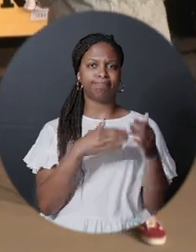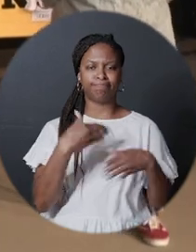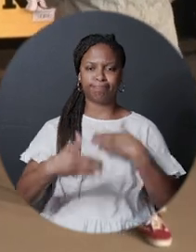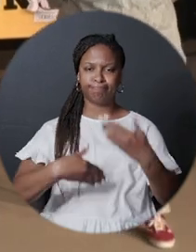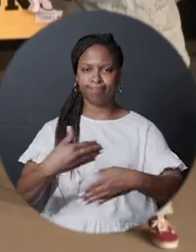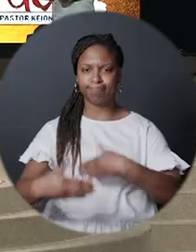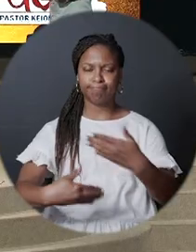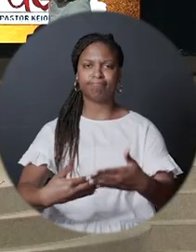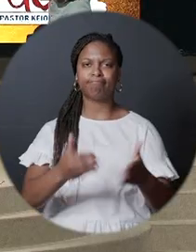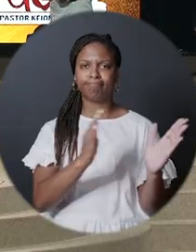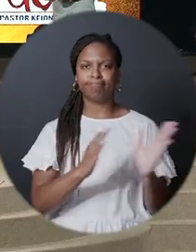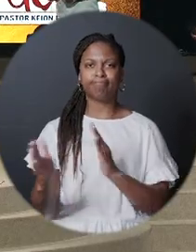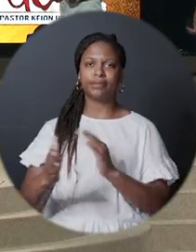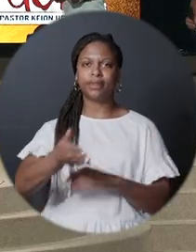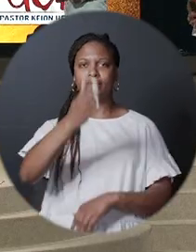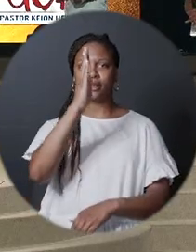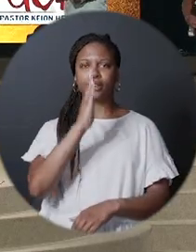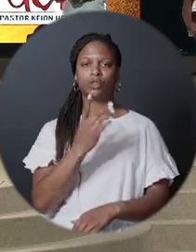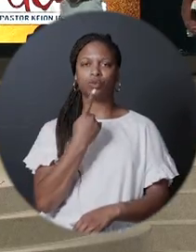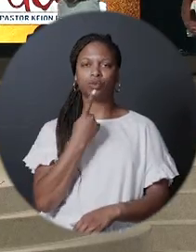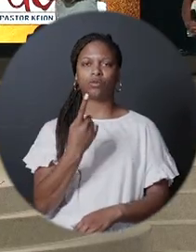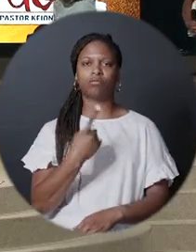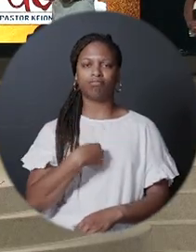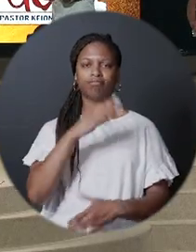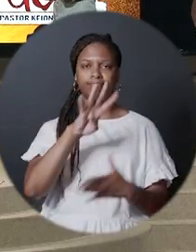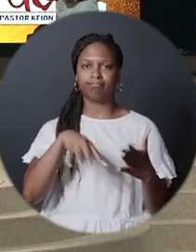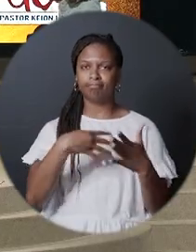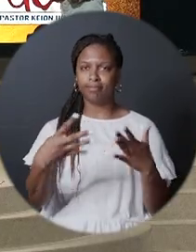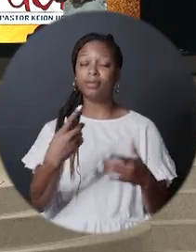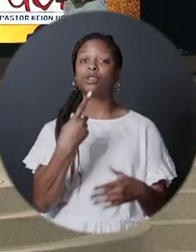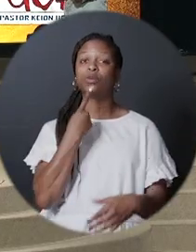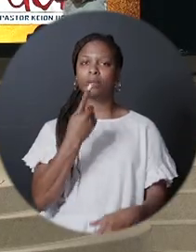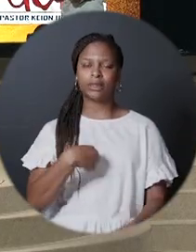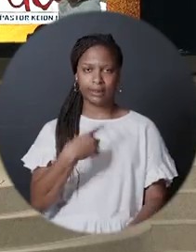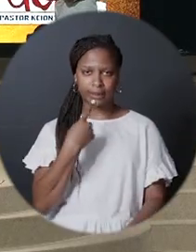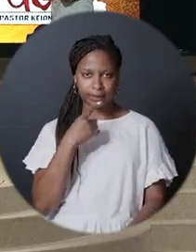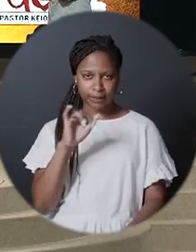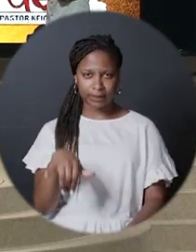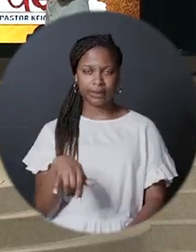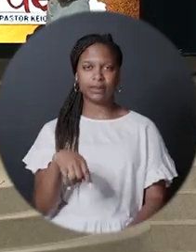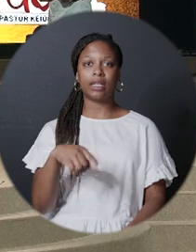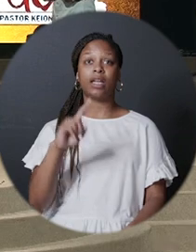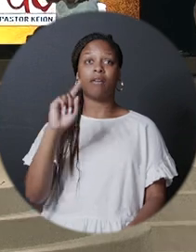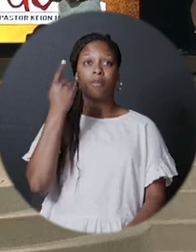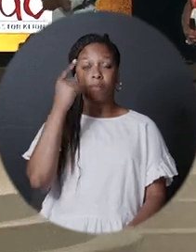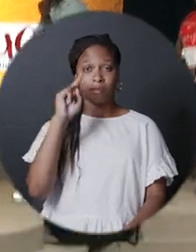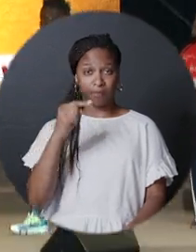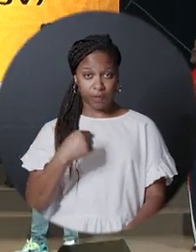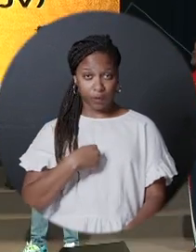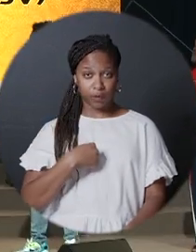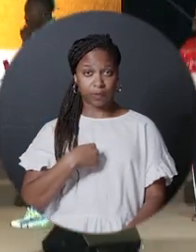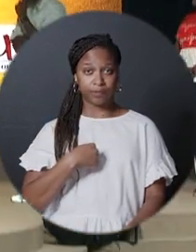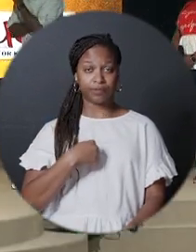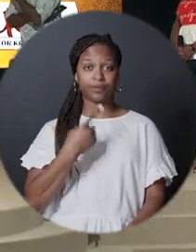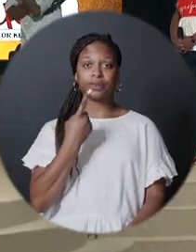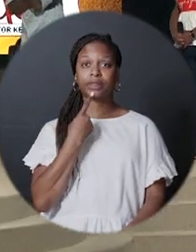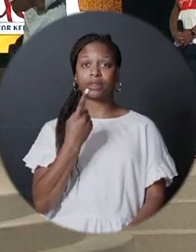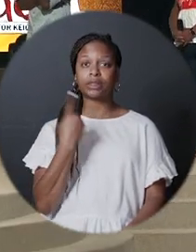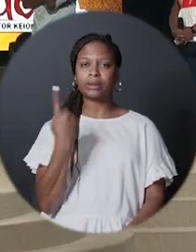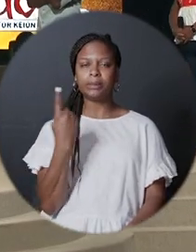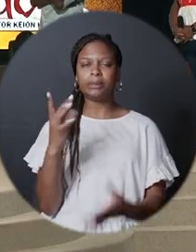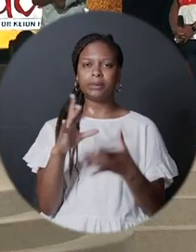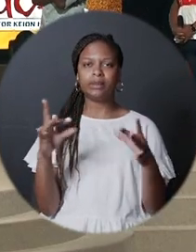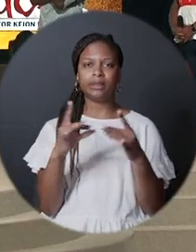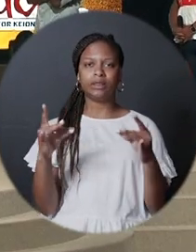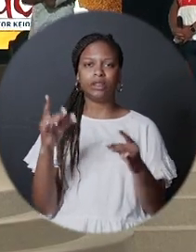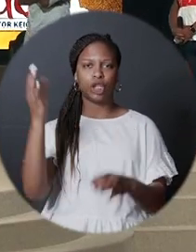a series. God told me to say this, okay? And it was for me first. And let me tell you something about a